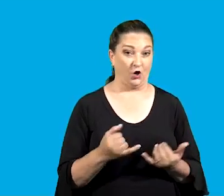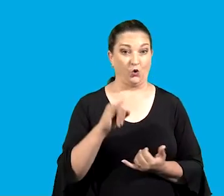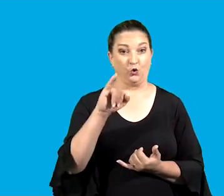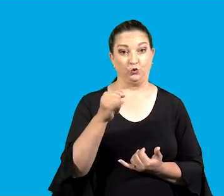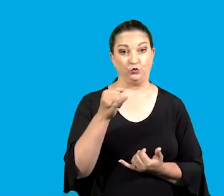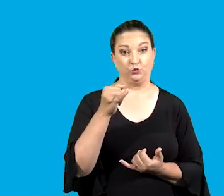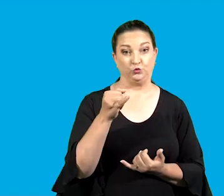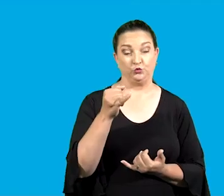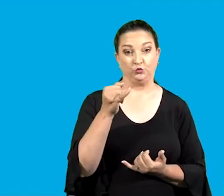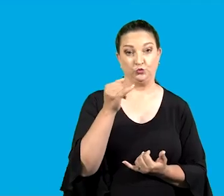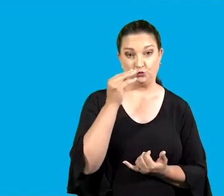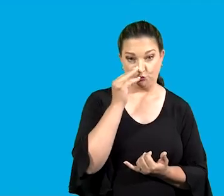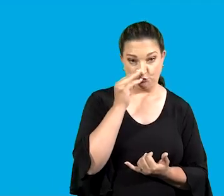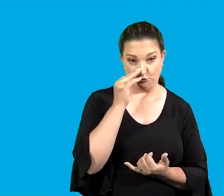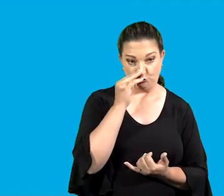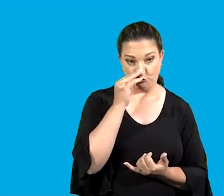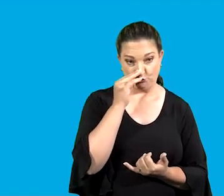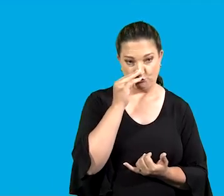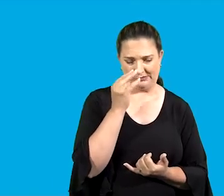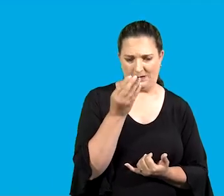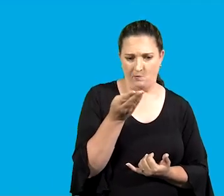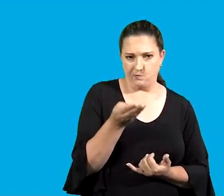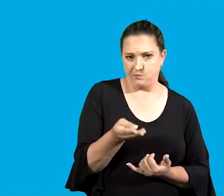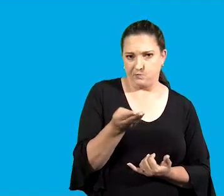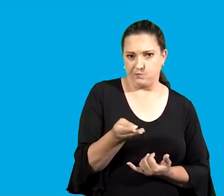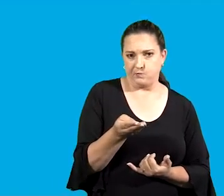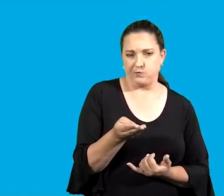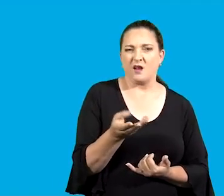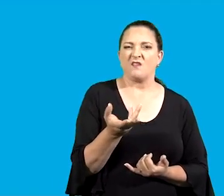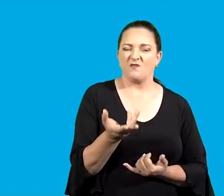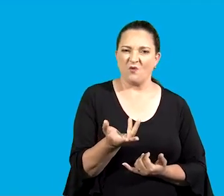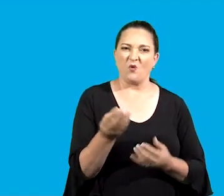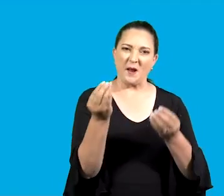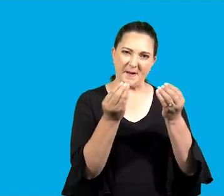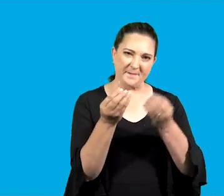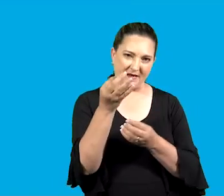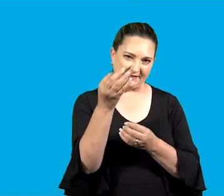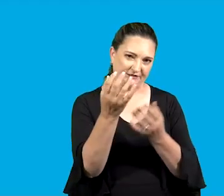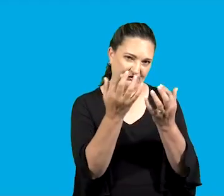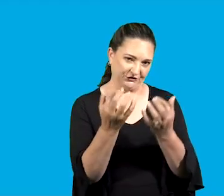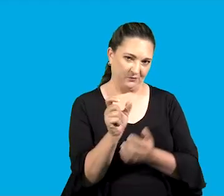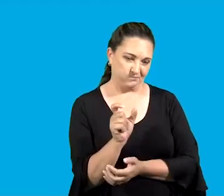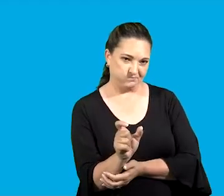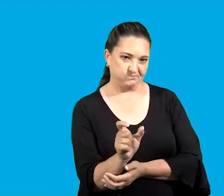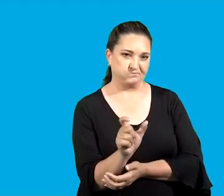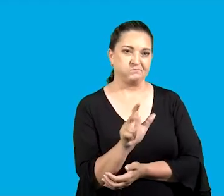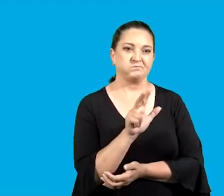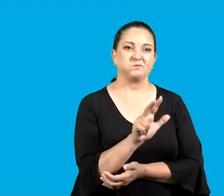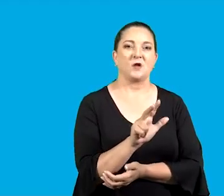June and we're given the budgeted sales, which is 8 million. And we're